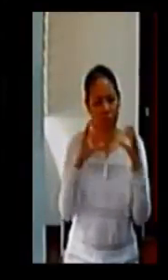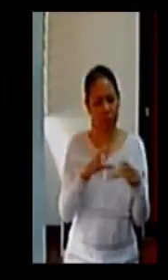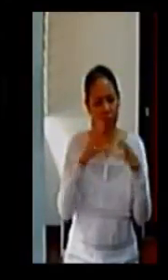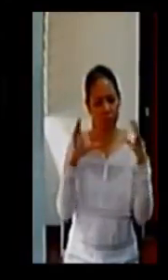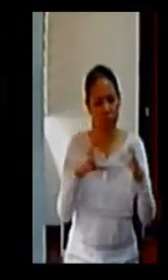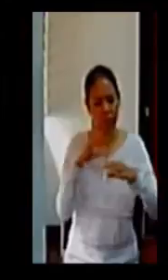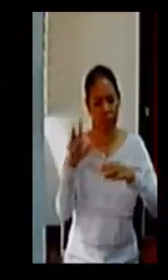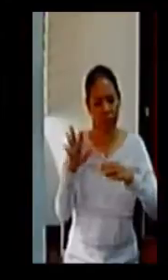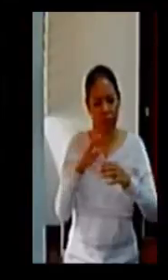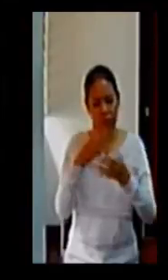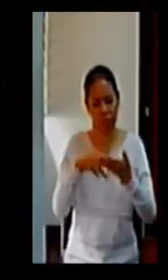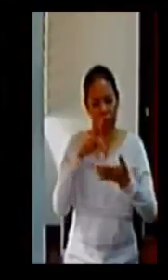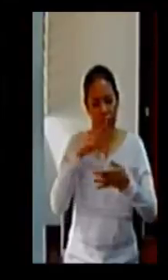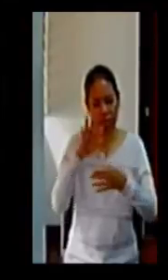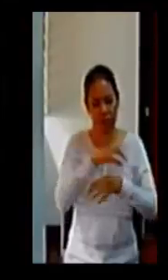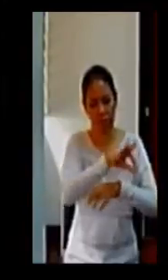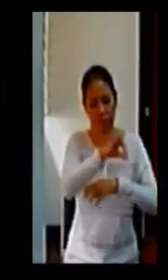palayan.